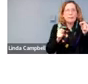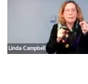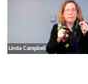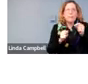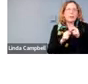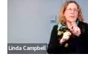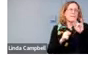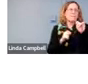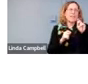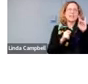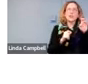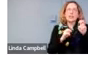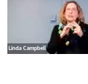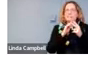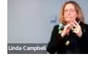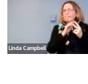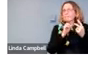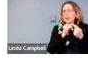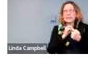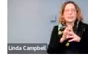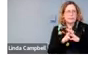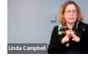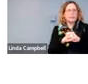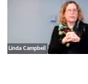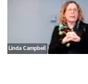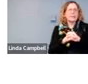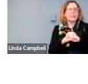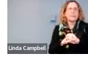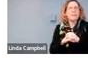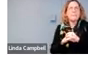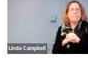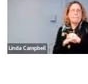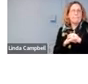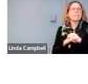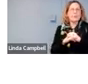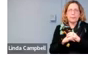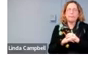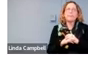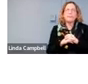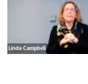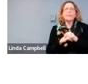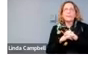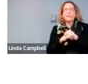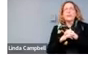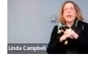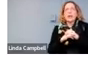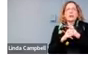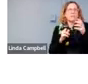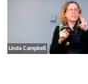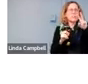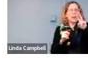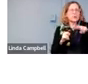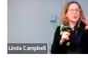coastline, green crab, and the vase tunicate.